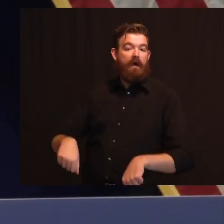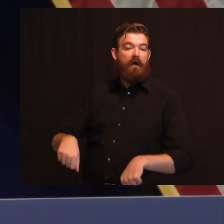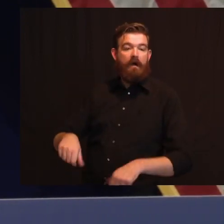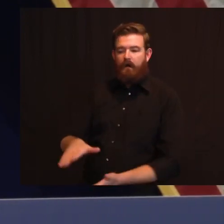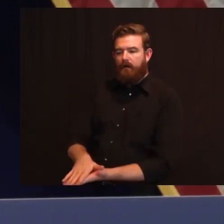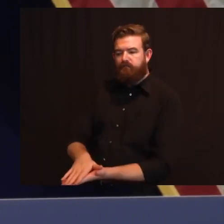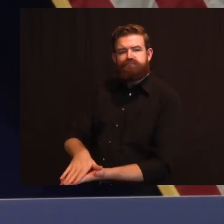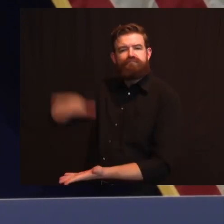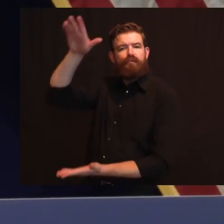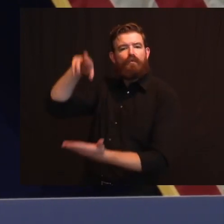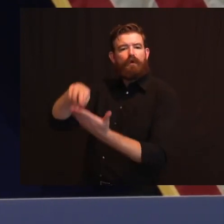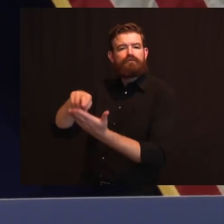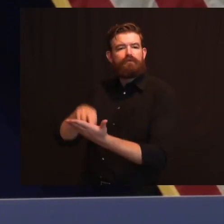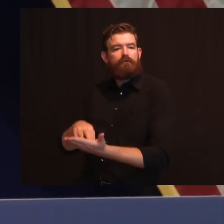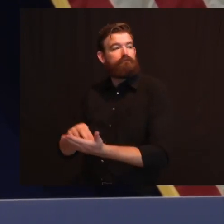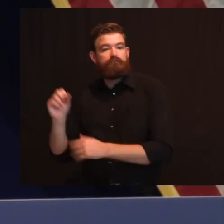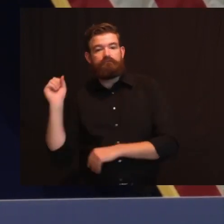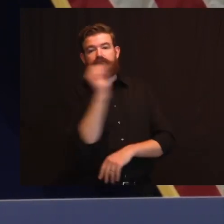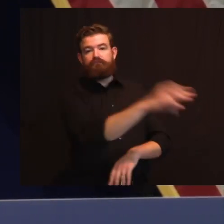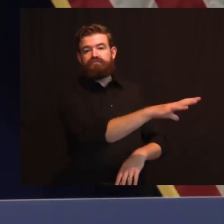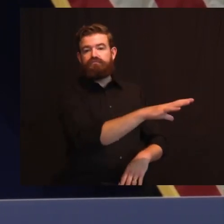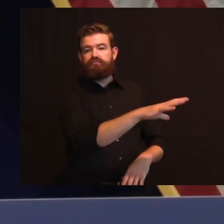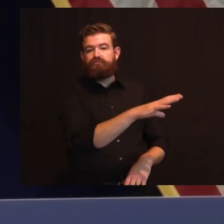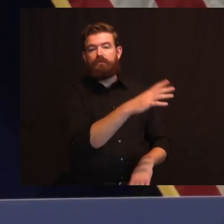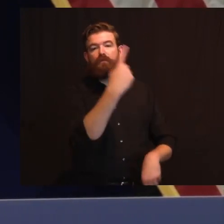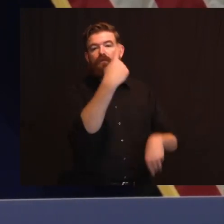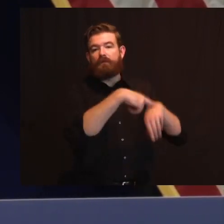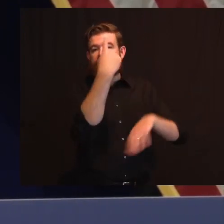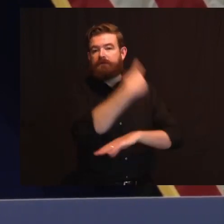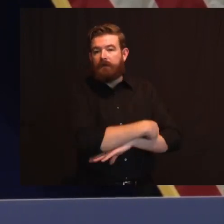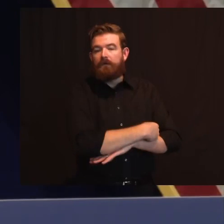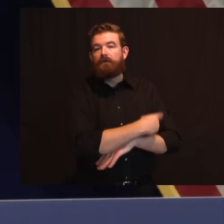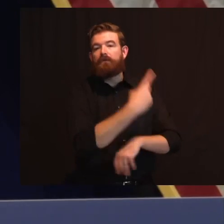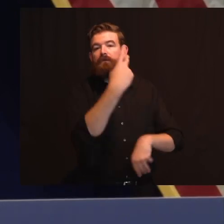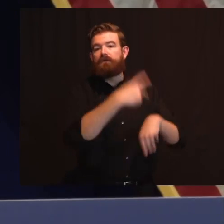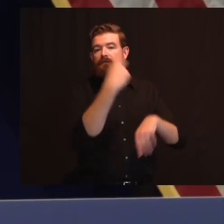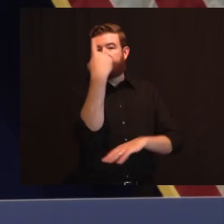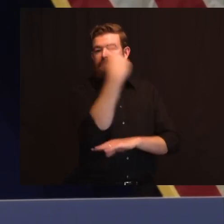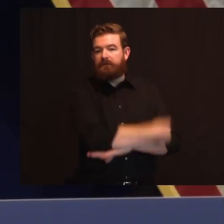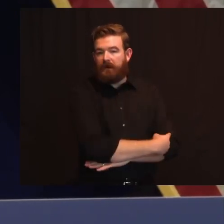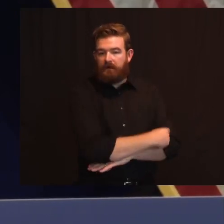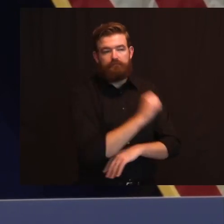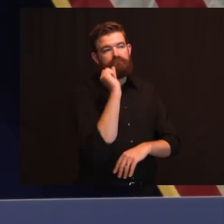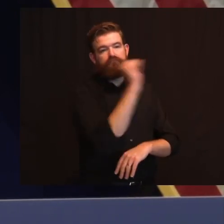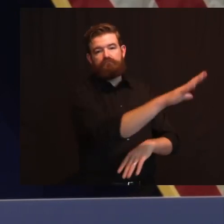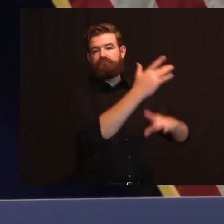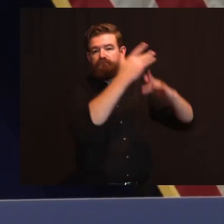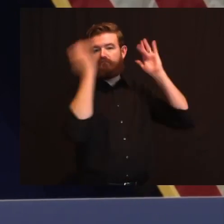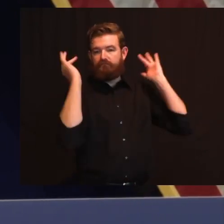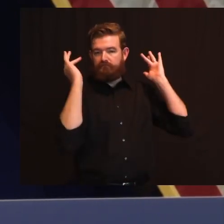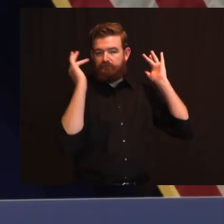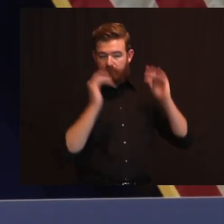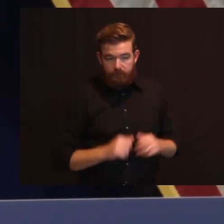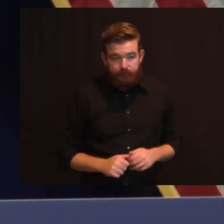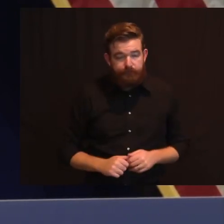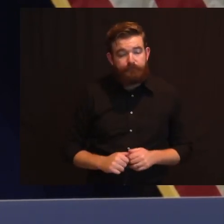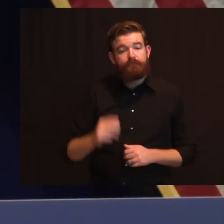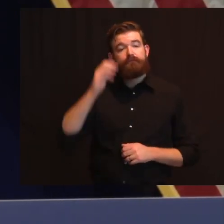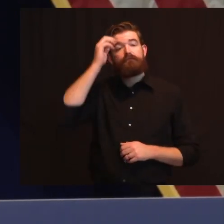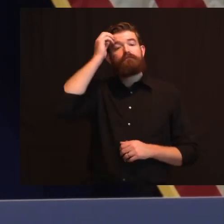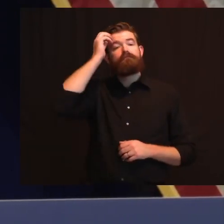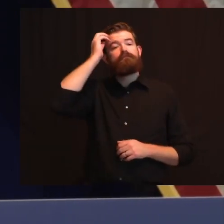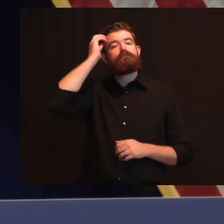use njmvc.gov. In my visits to agencies, I continue to speak to people who are showing up for transactions that